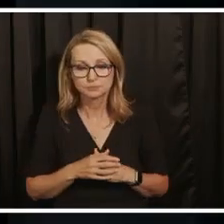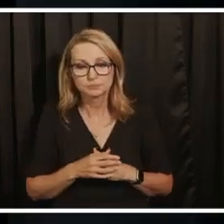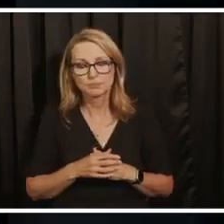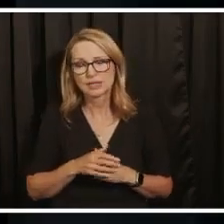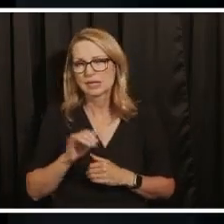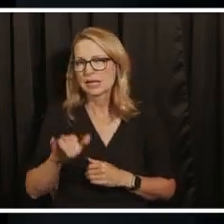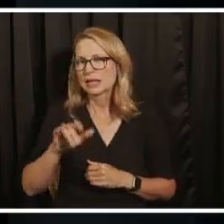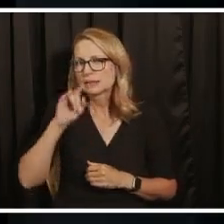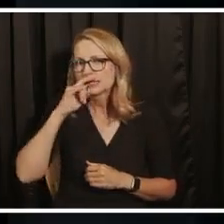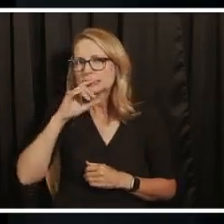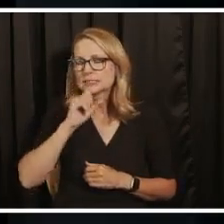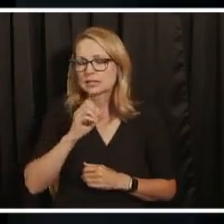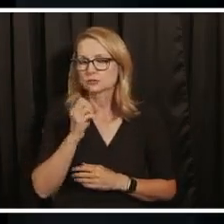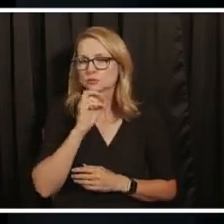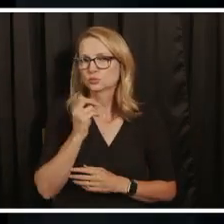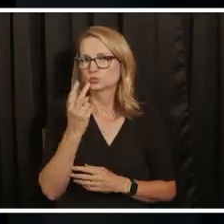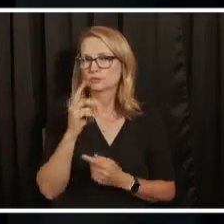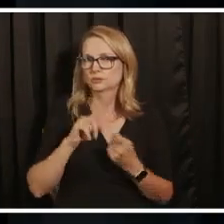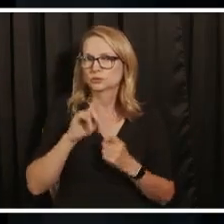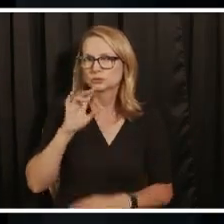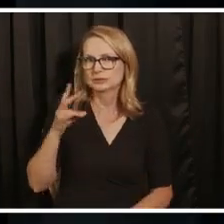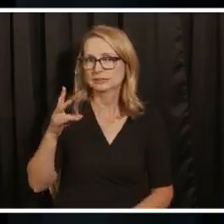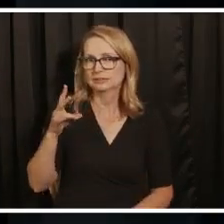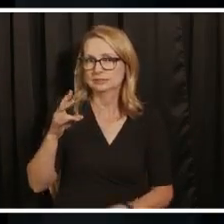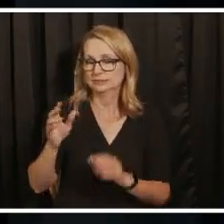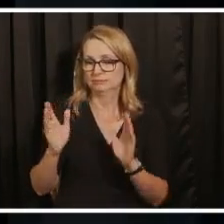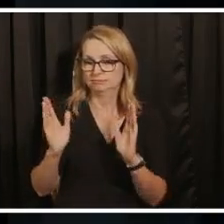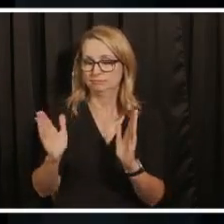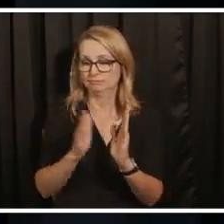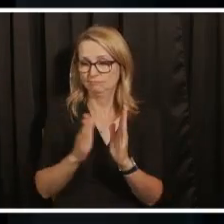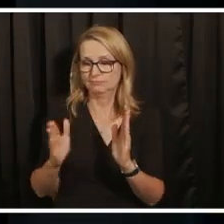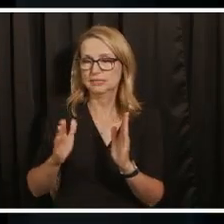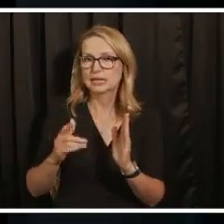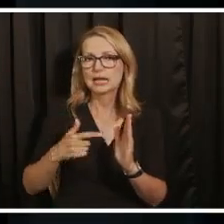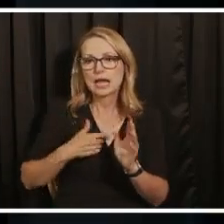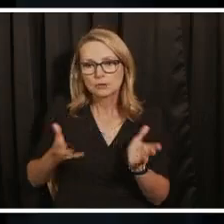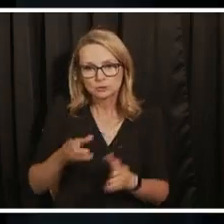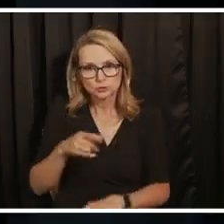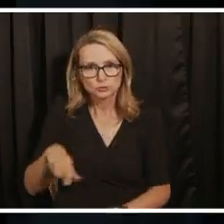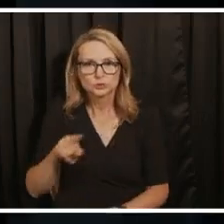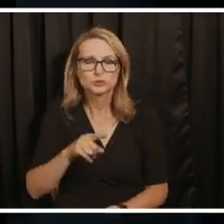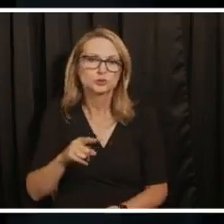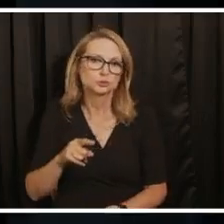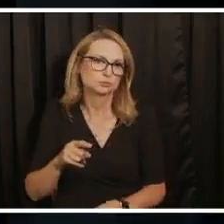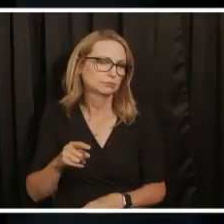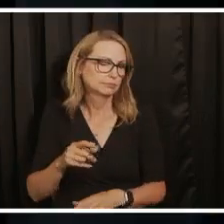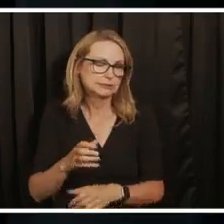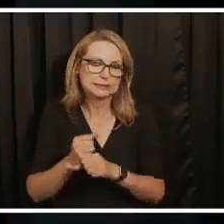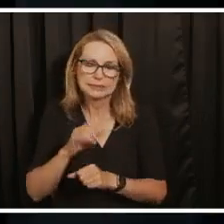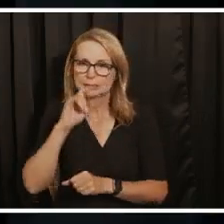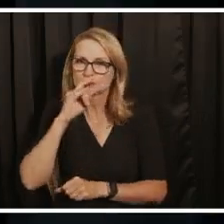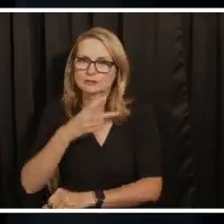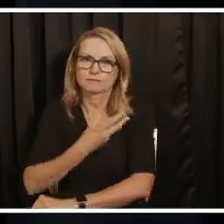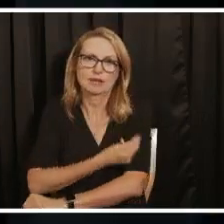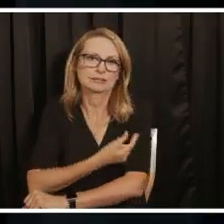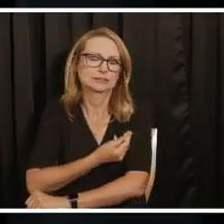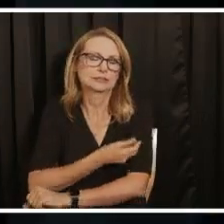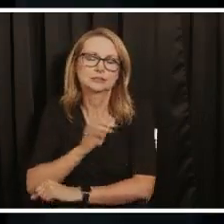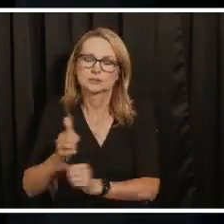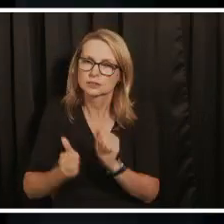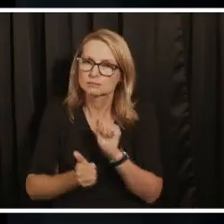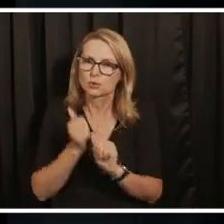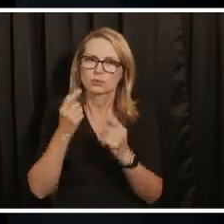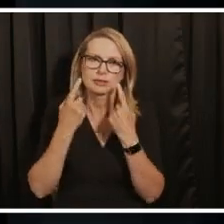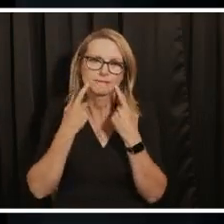12 to 17-year-old age group, I strongly encourage you to have your child vaccinated. That's the most effective protection by